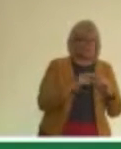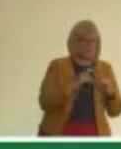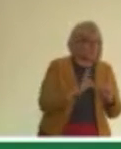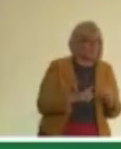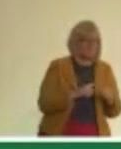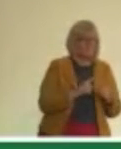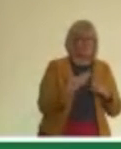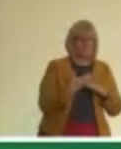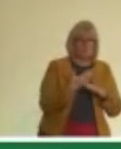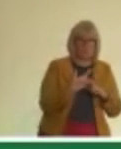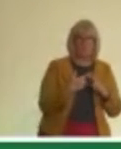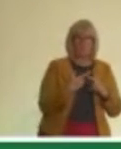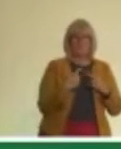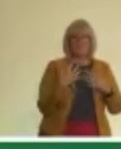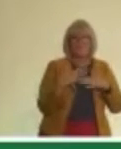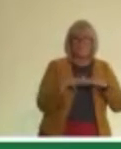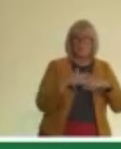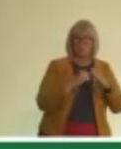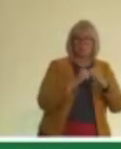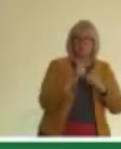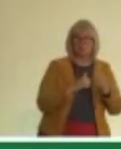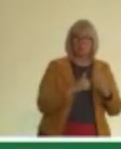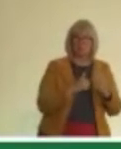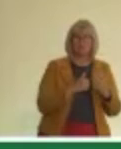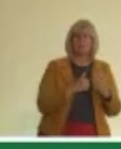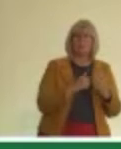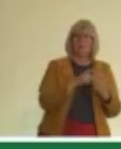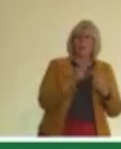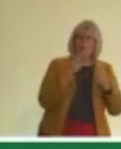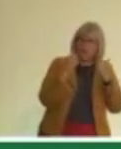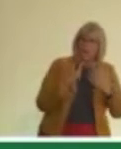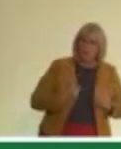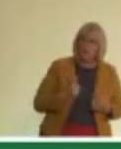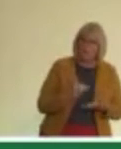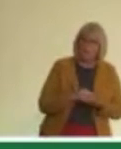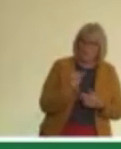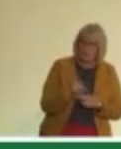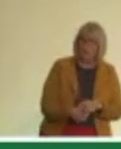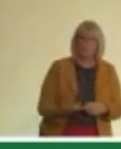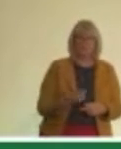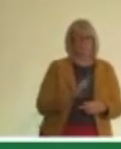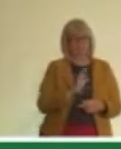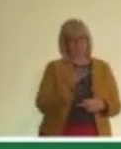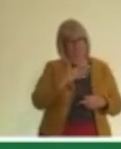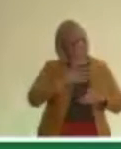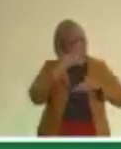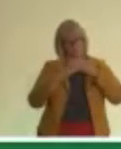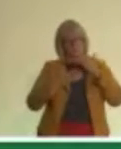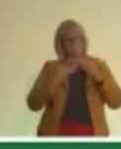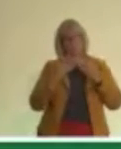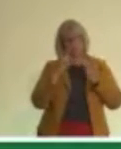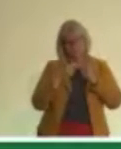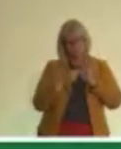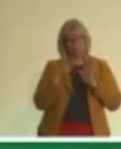over infrastructure. We need more positive stories to be able to counter that narrative. I've been working with an amazing